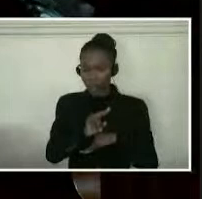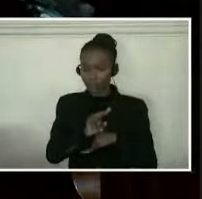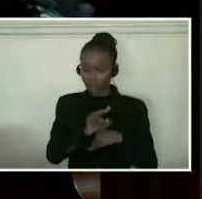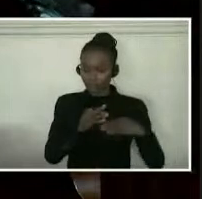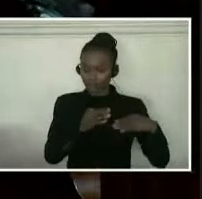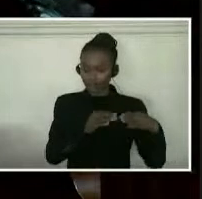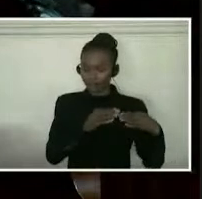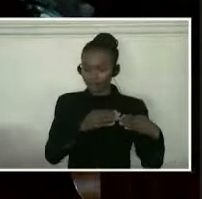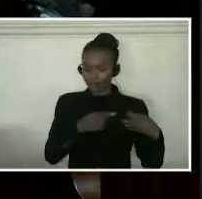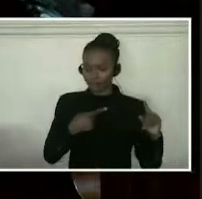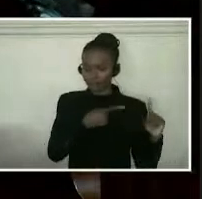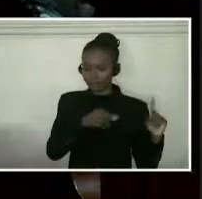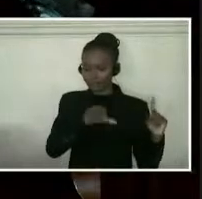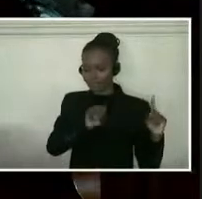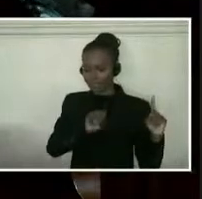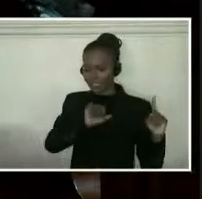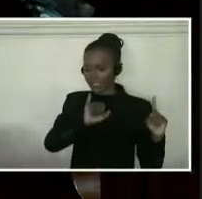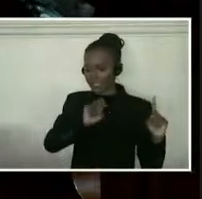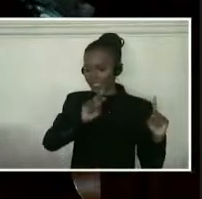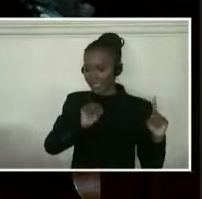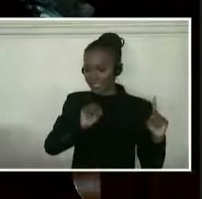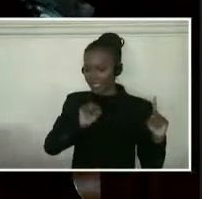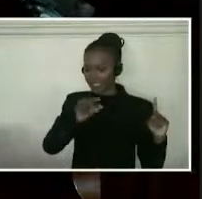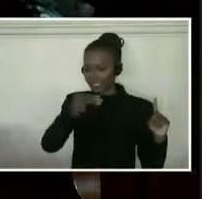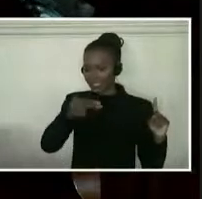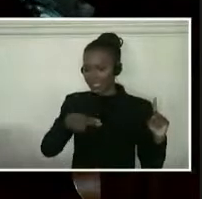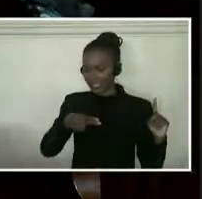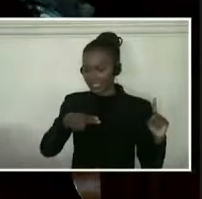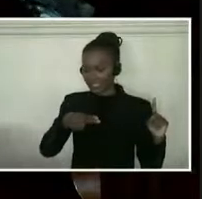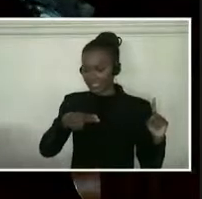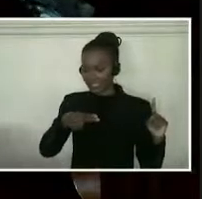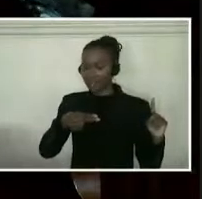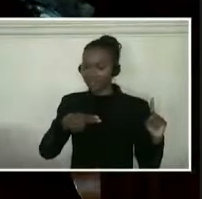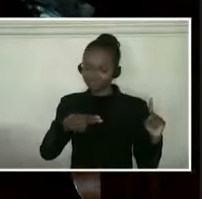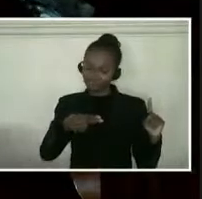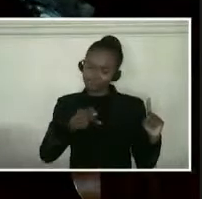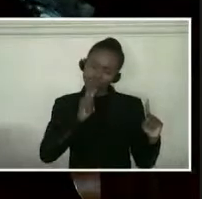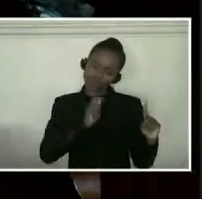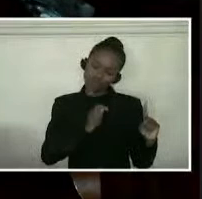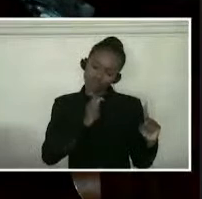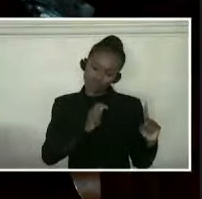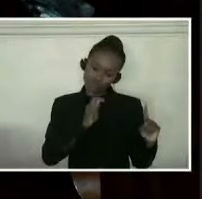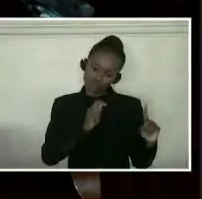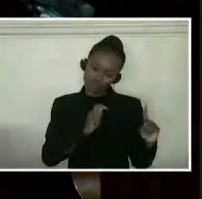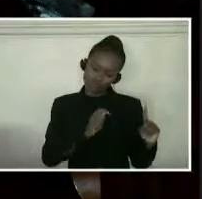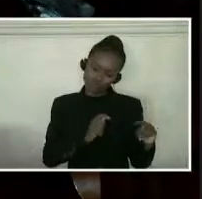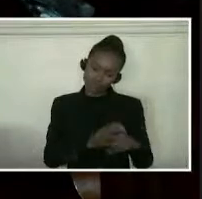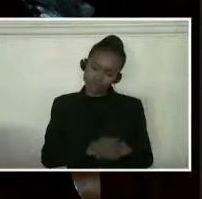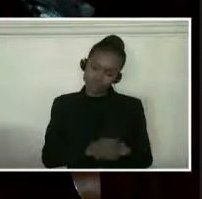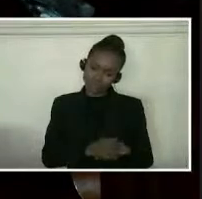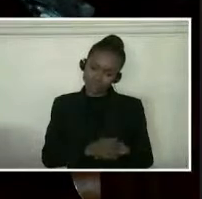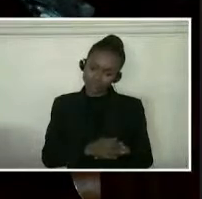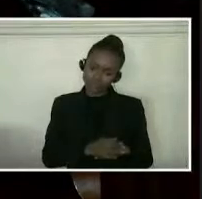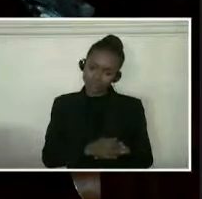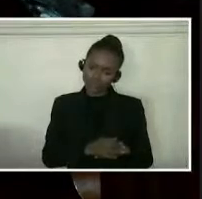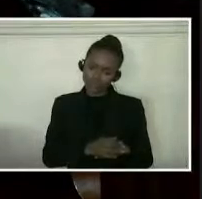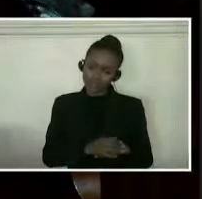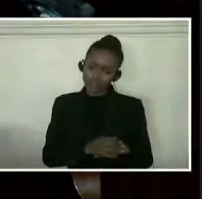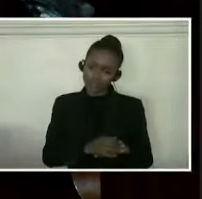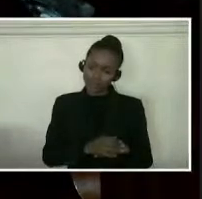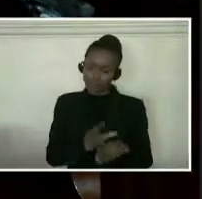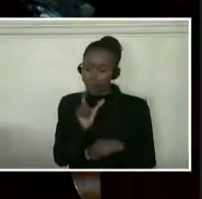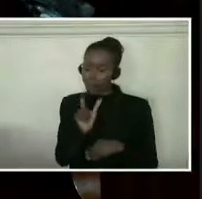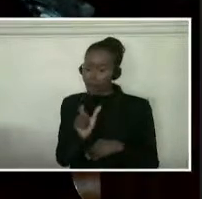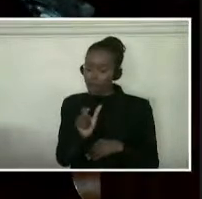debate as as as much as i don't think the word honorable english